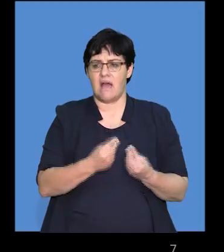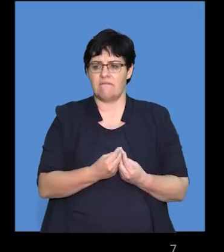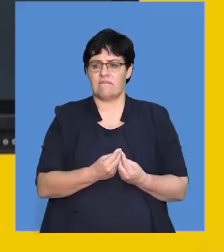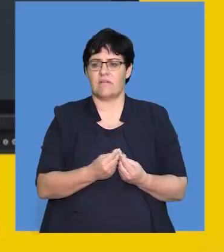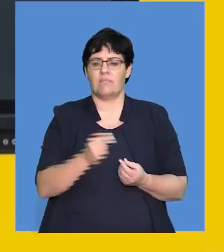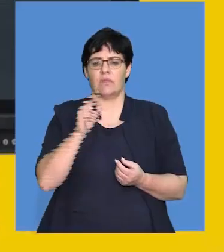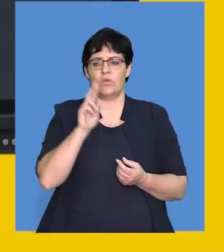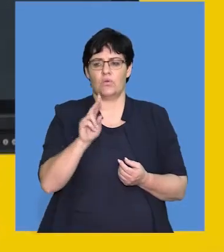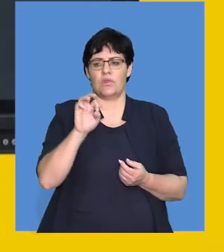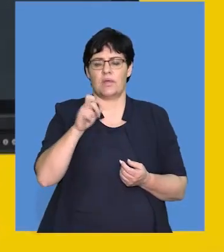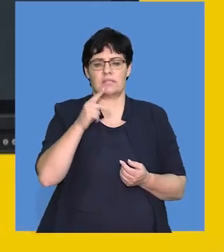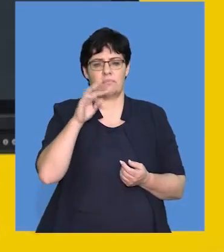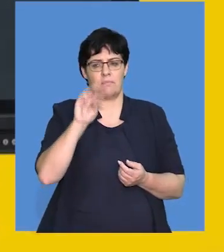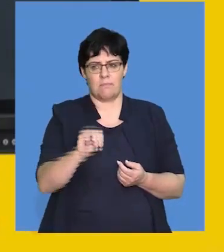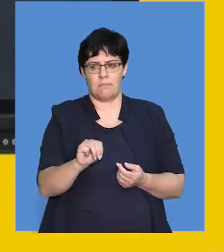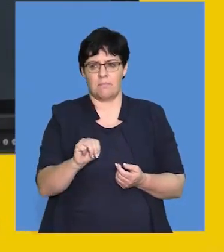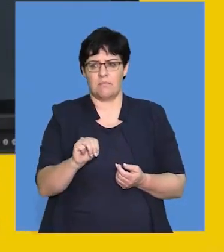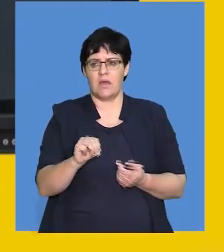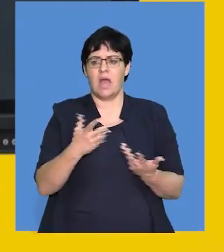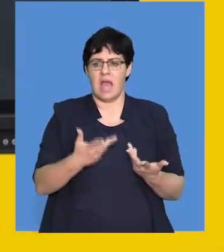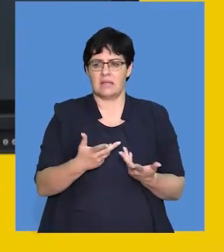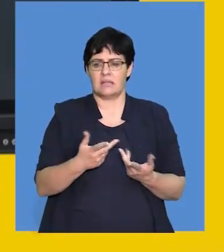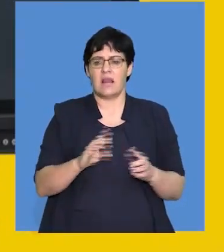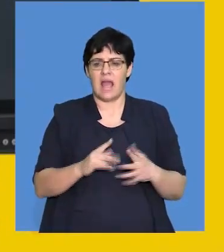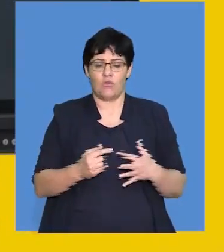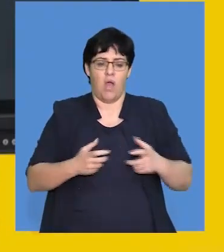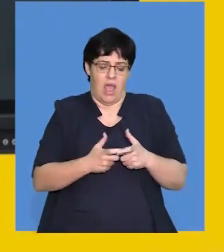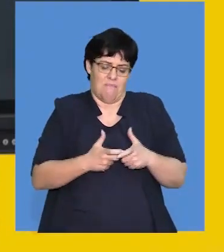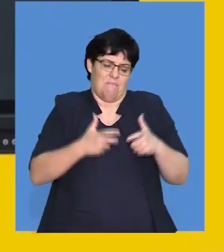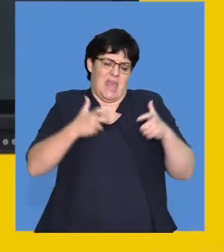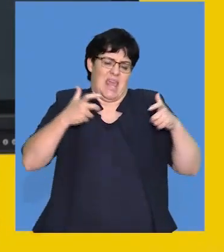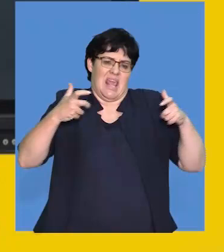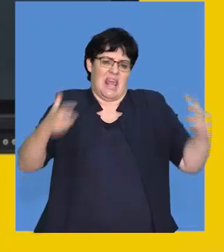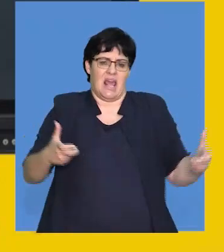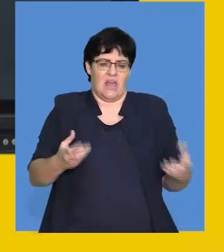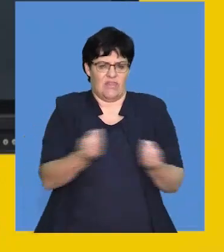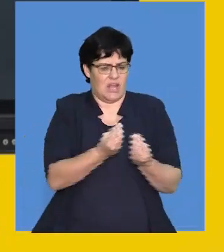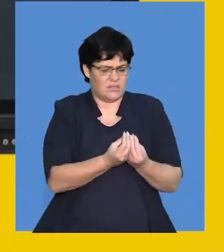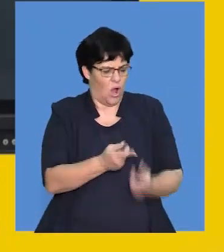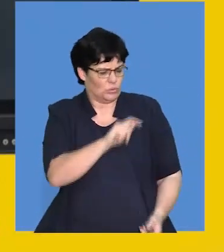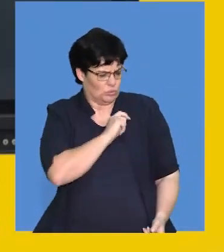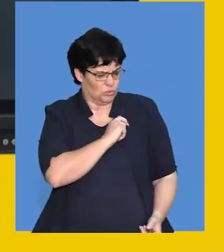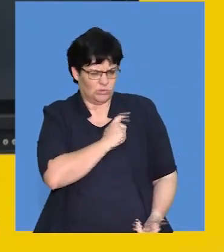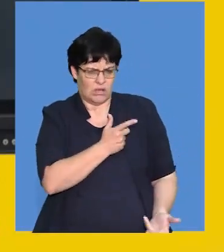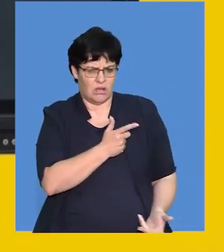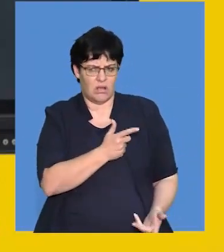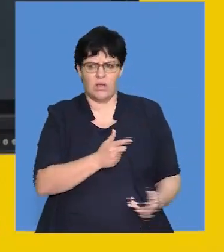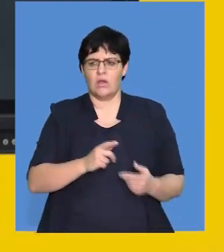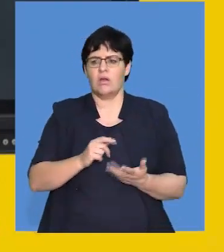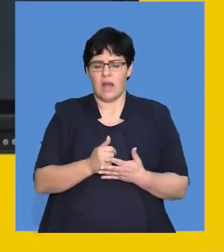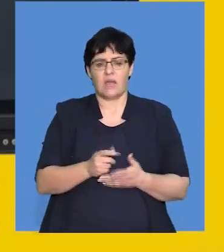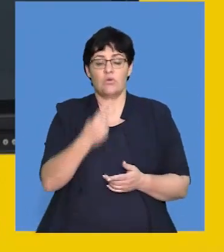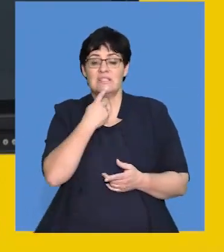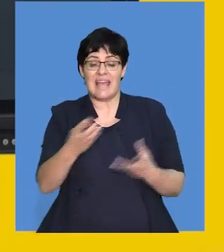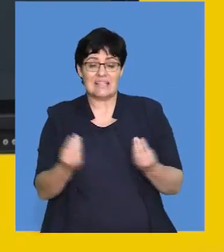euphemism. Hyperbole is when you exaggerate a particular event. And euphemism is when you